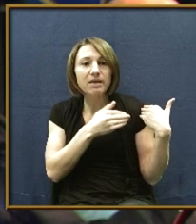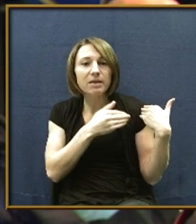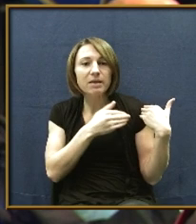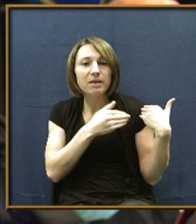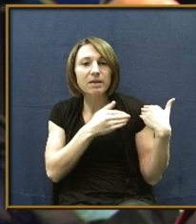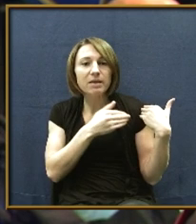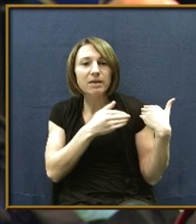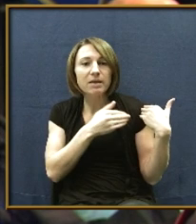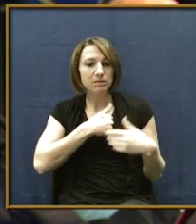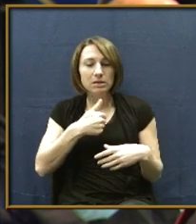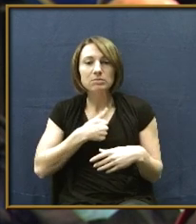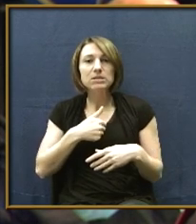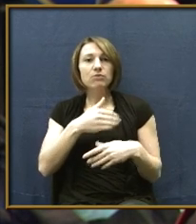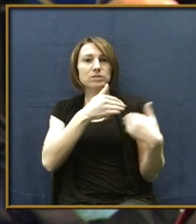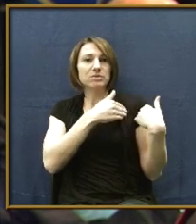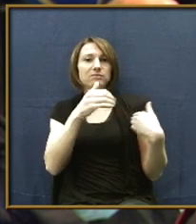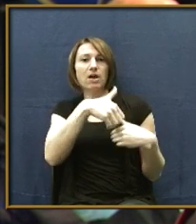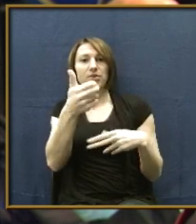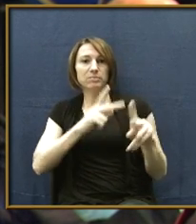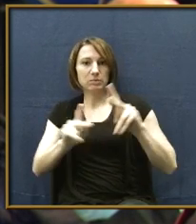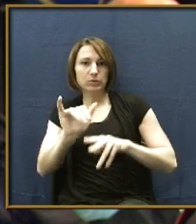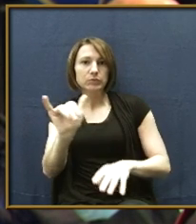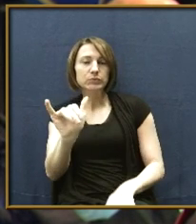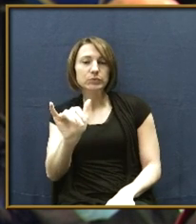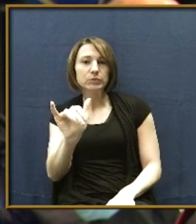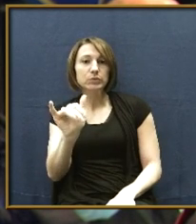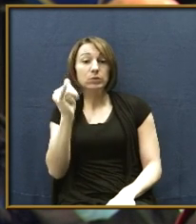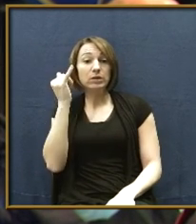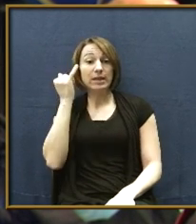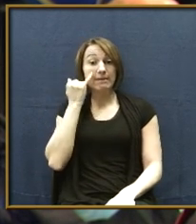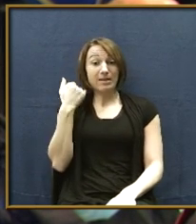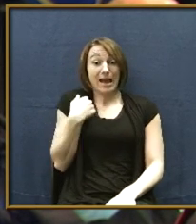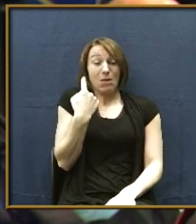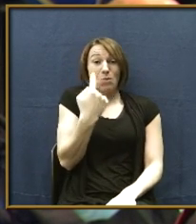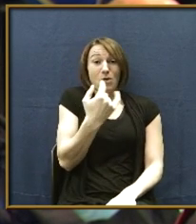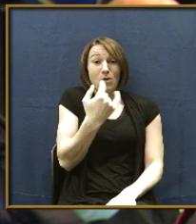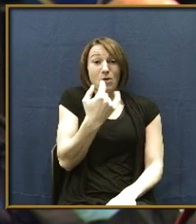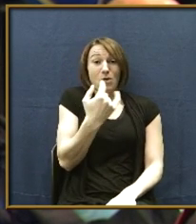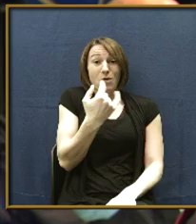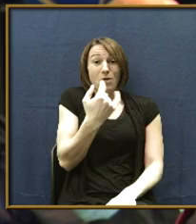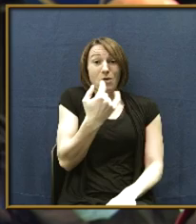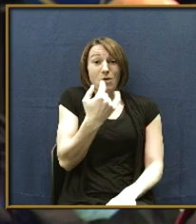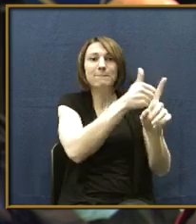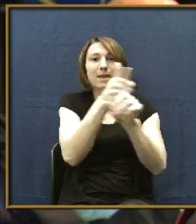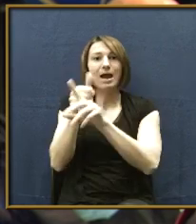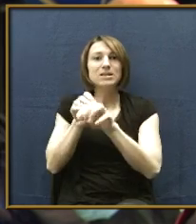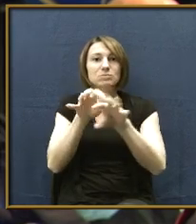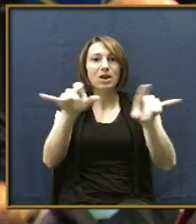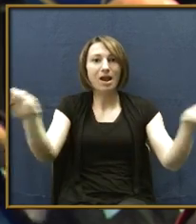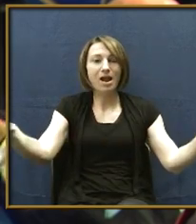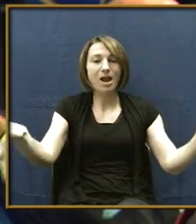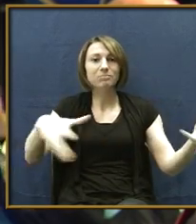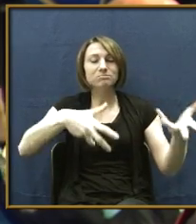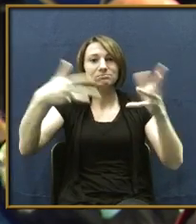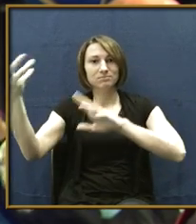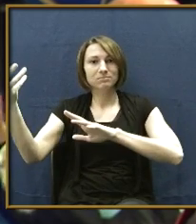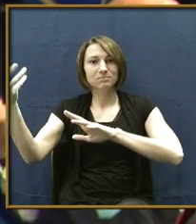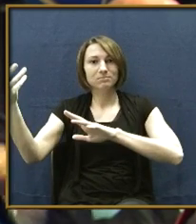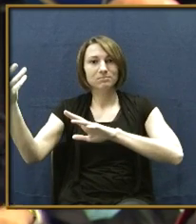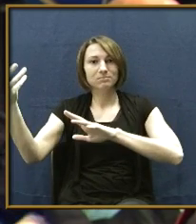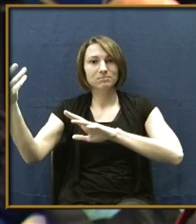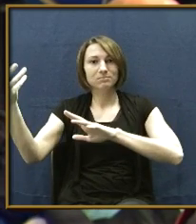myself. I knew that a single mistake would impact other people. I also knew that I